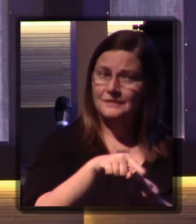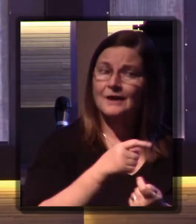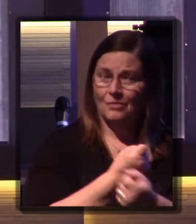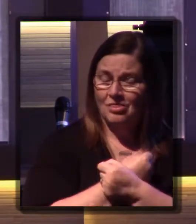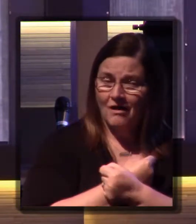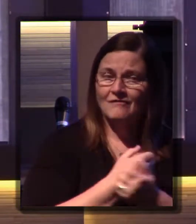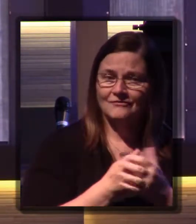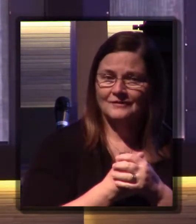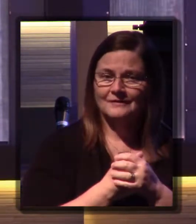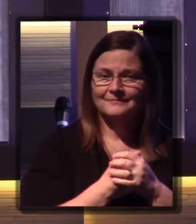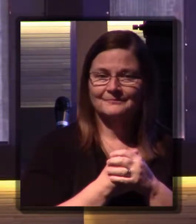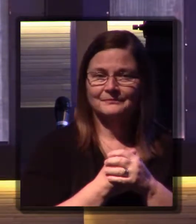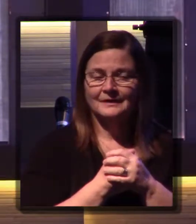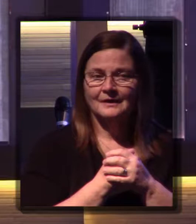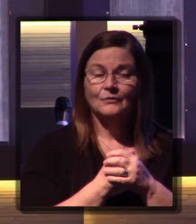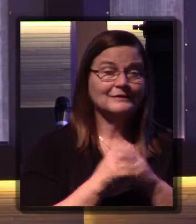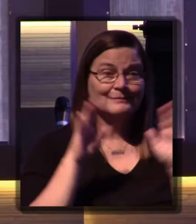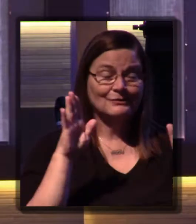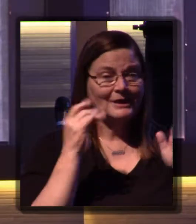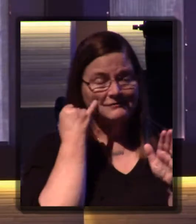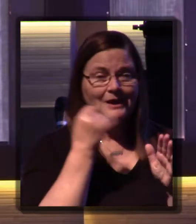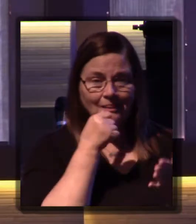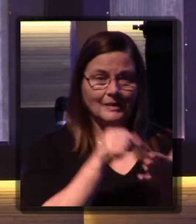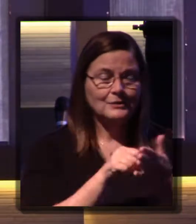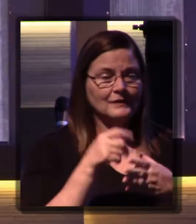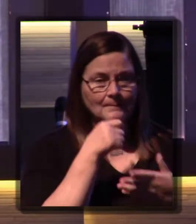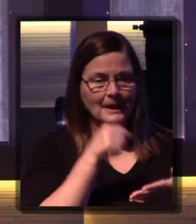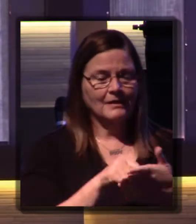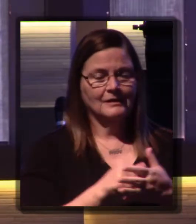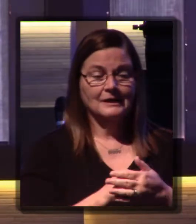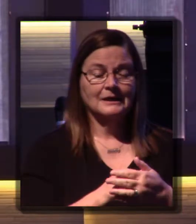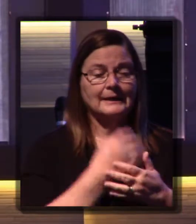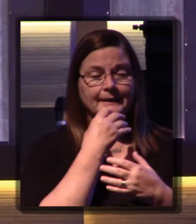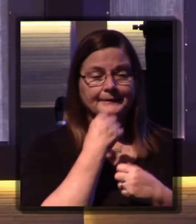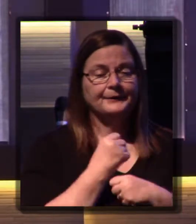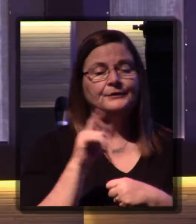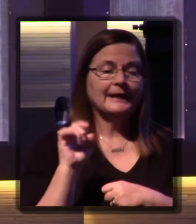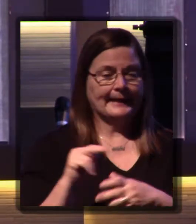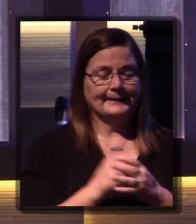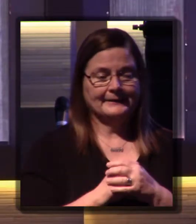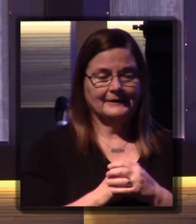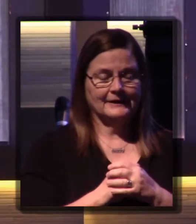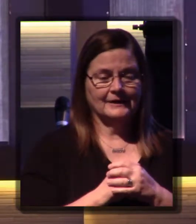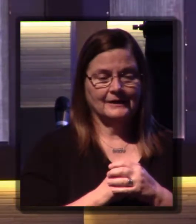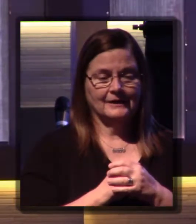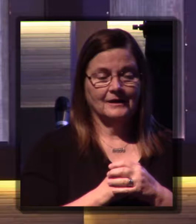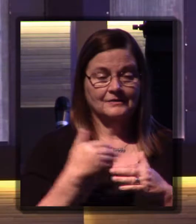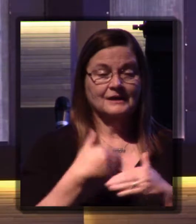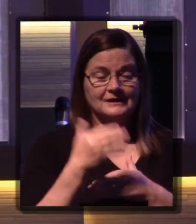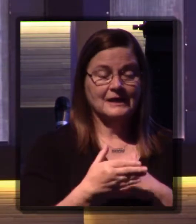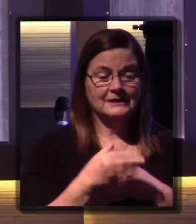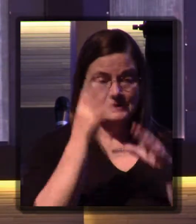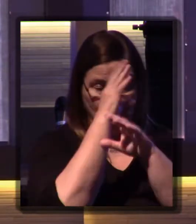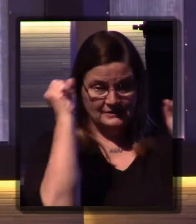going to love. Wouldn't that be great if you got a letter in the mail? You know, "Dear Dan, the next